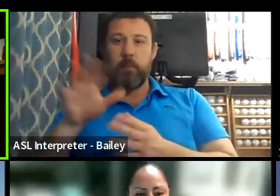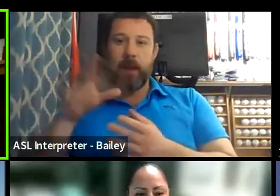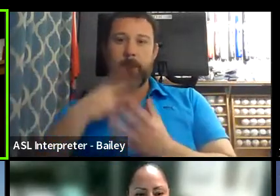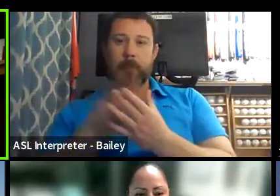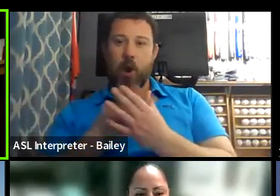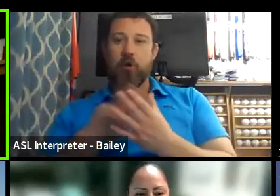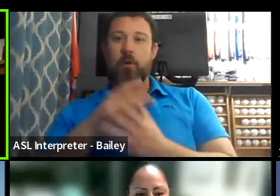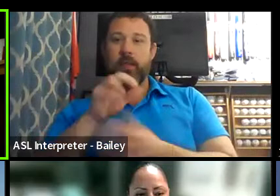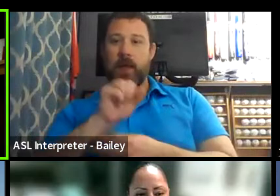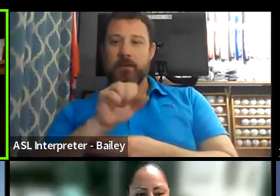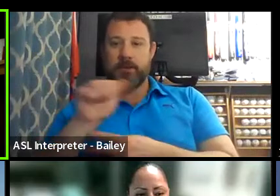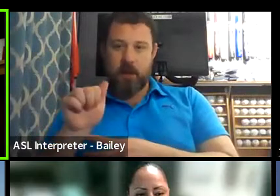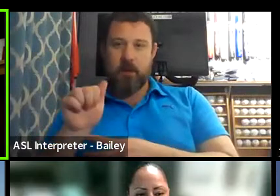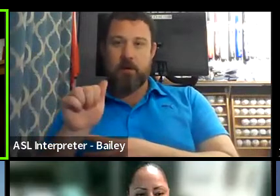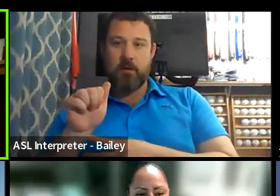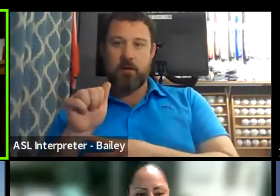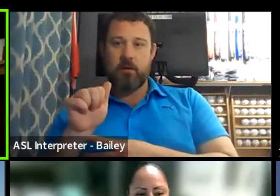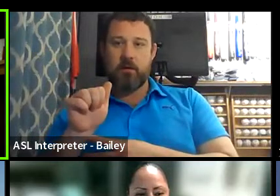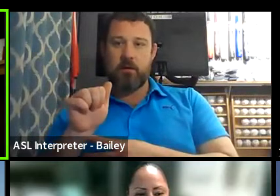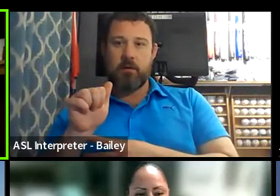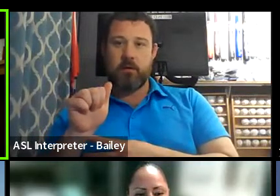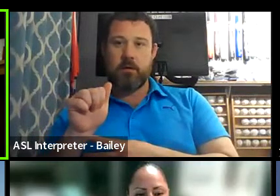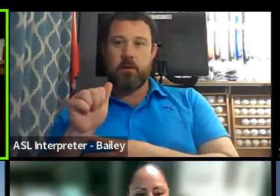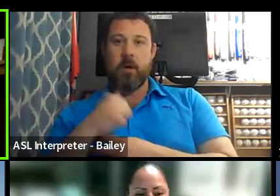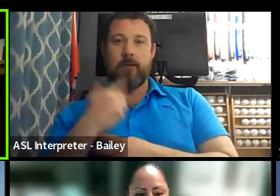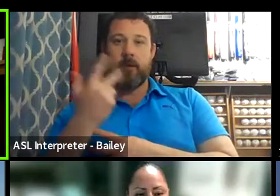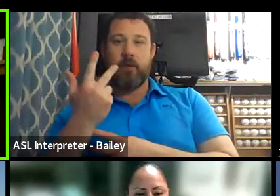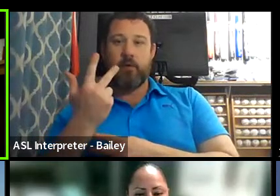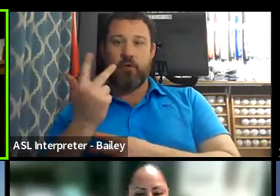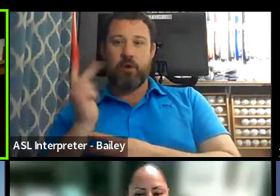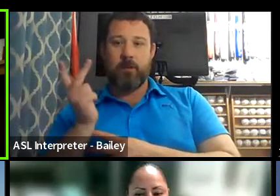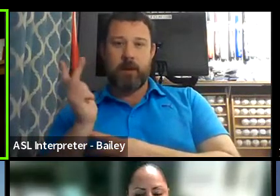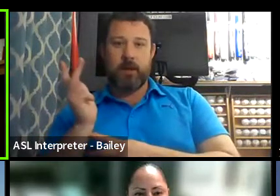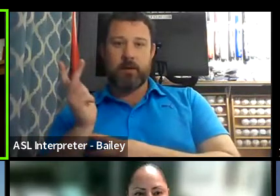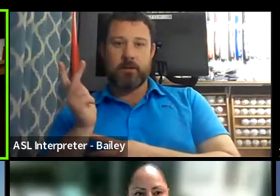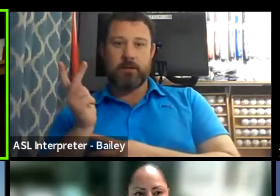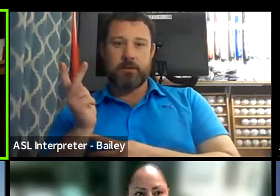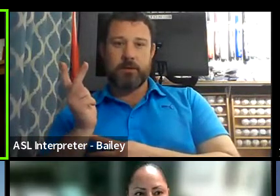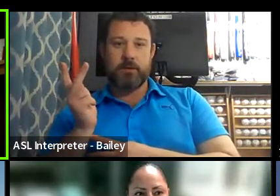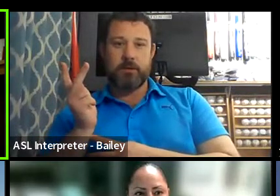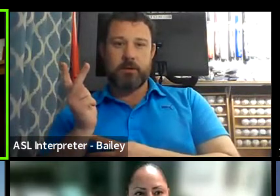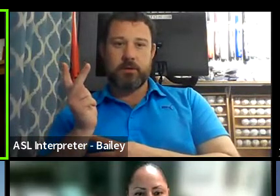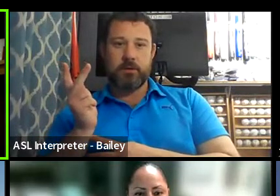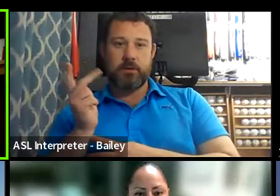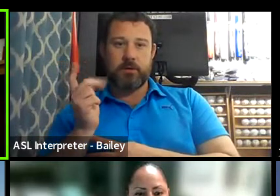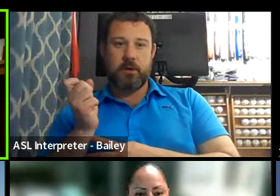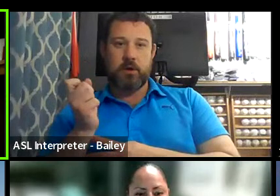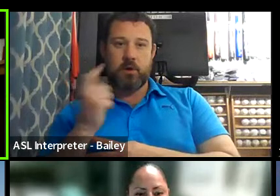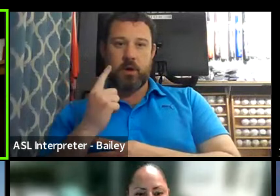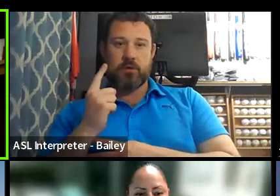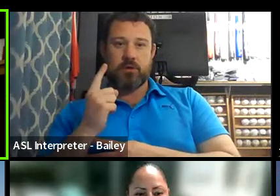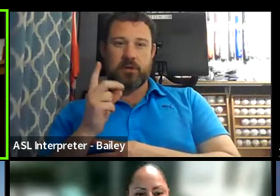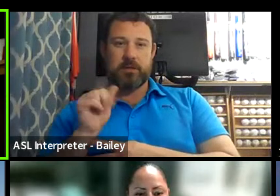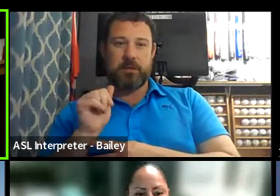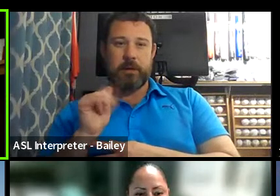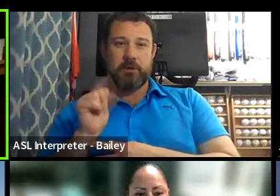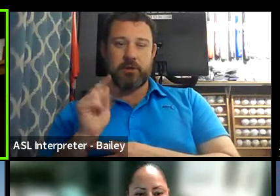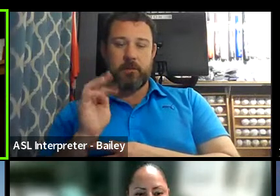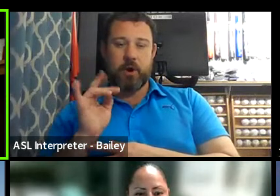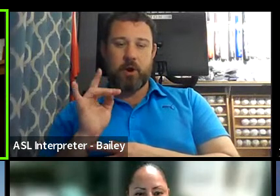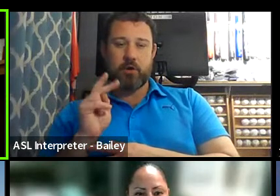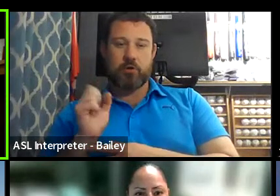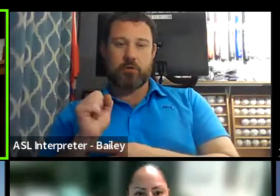SSA to do that. We have 3 minutes, but we have a question from Dr. Demisha Burns here in the